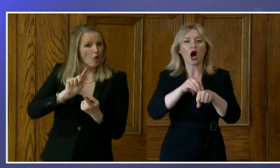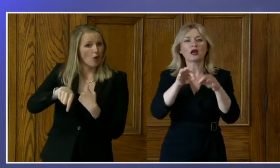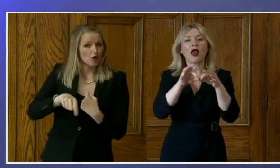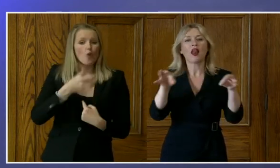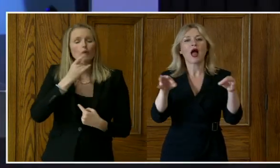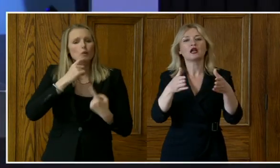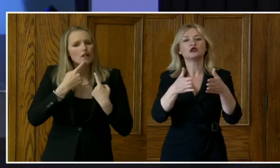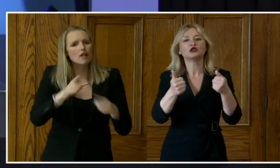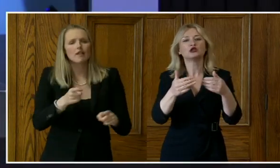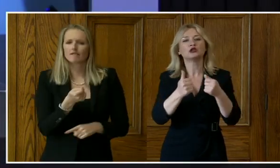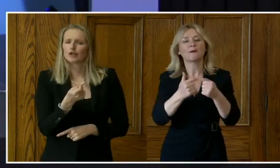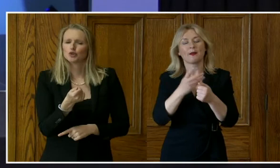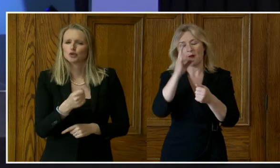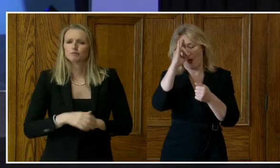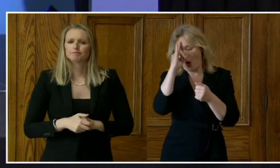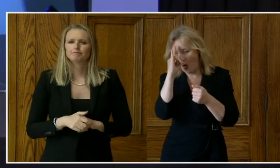days.